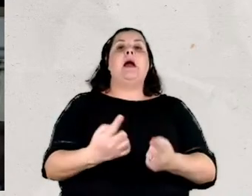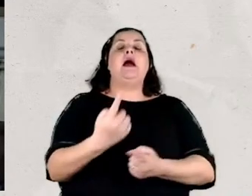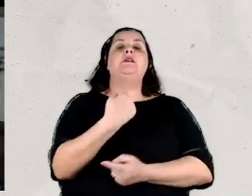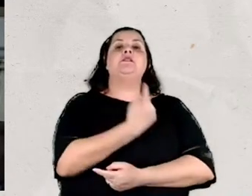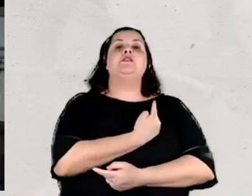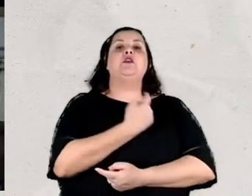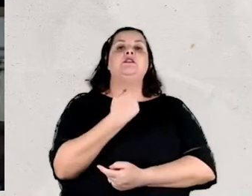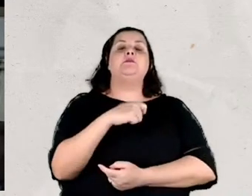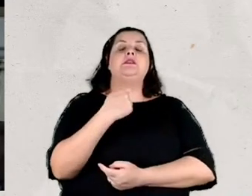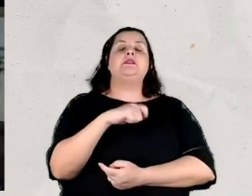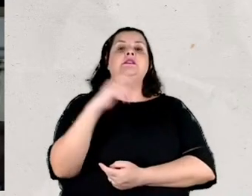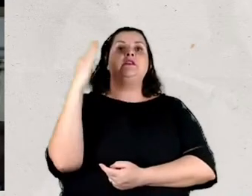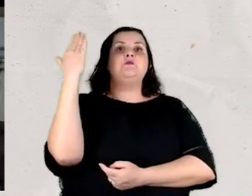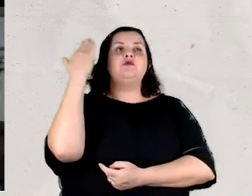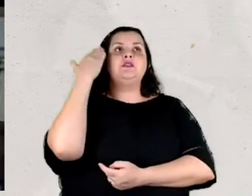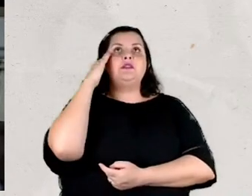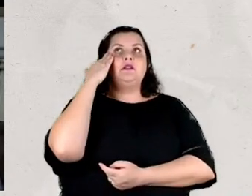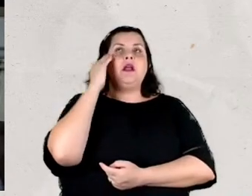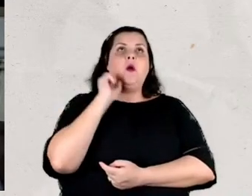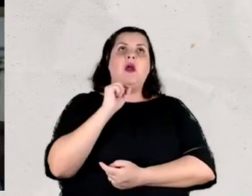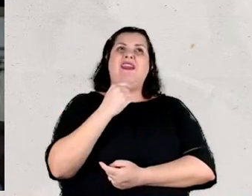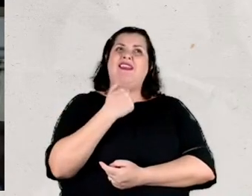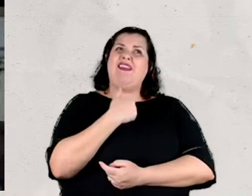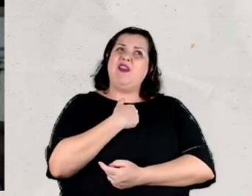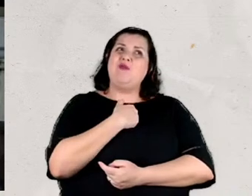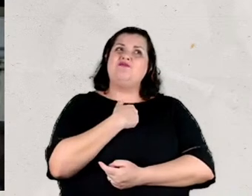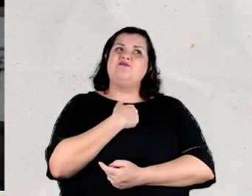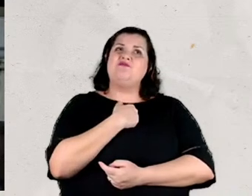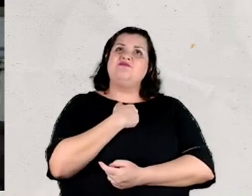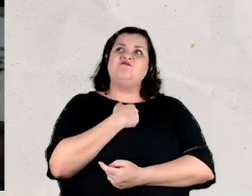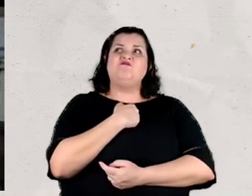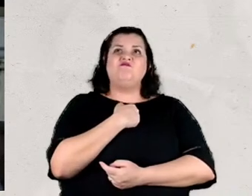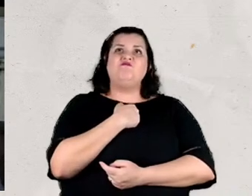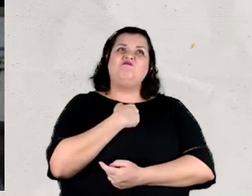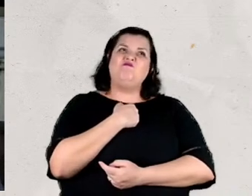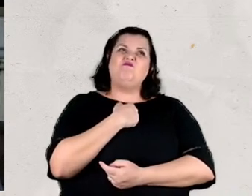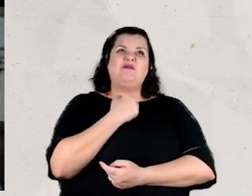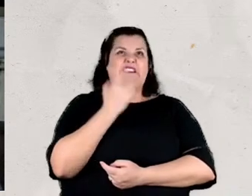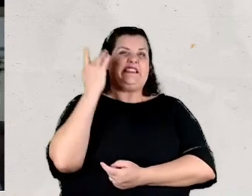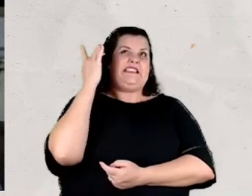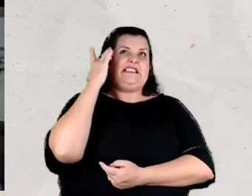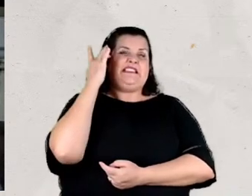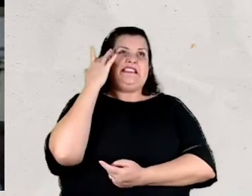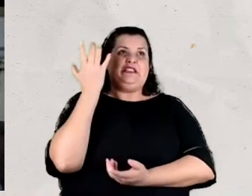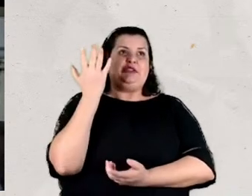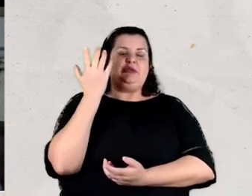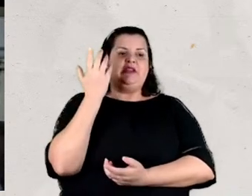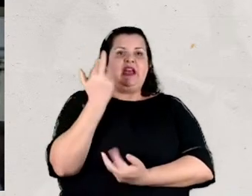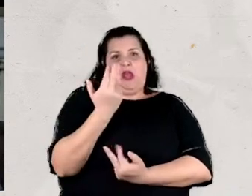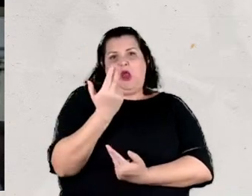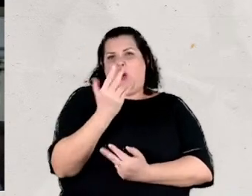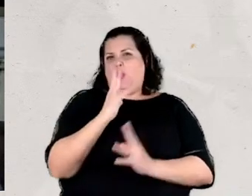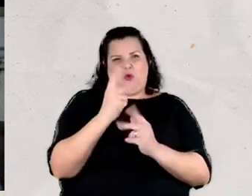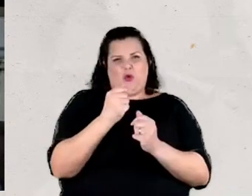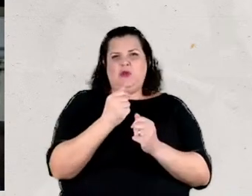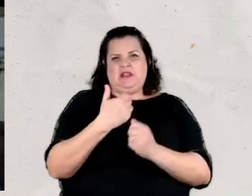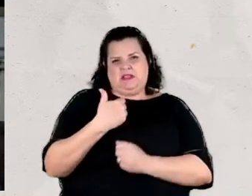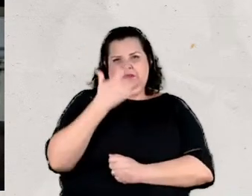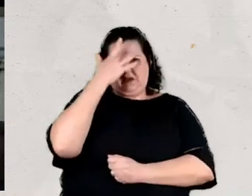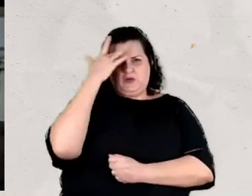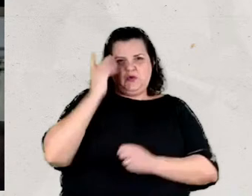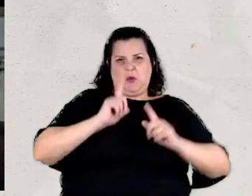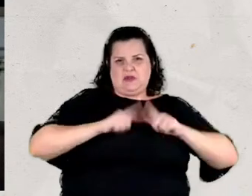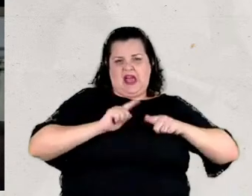generation tend to be. Where I find more hope is in the